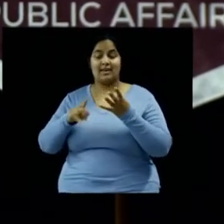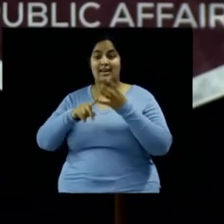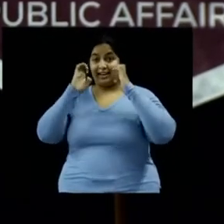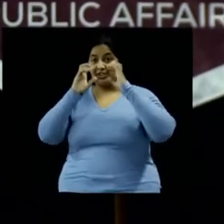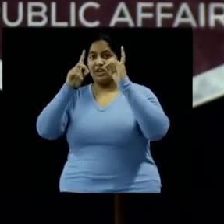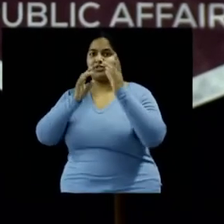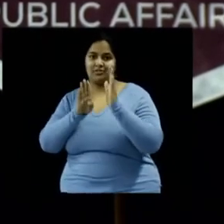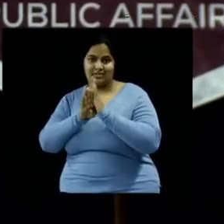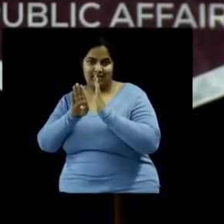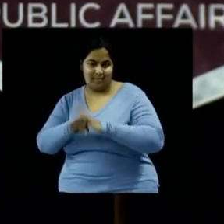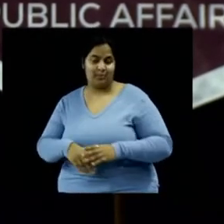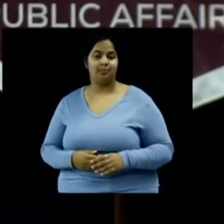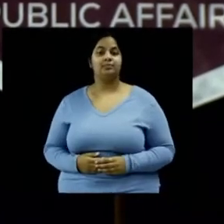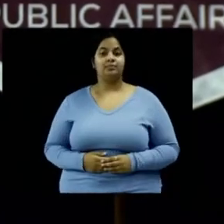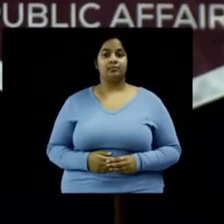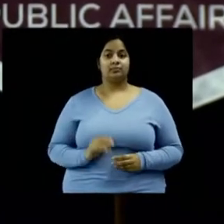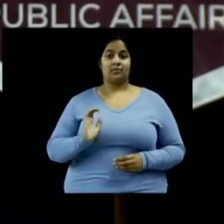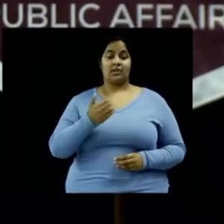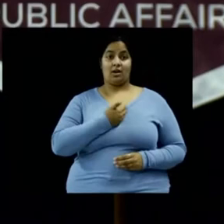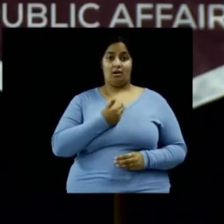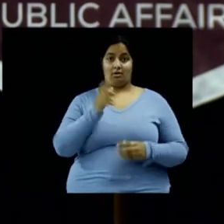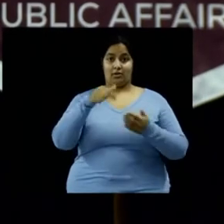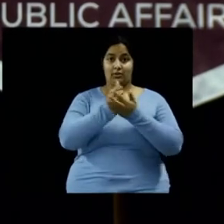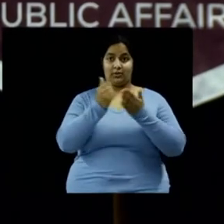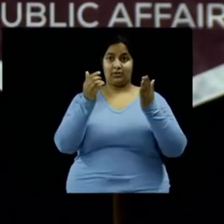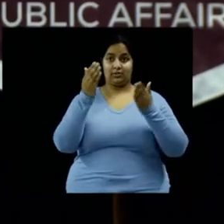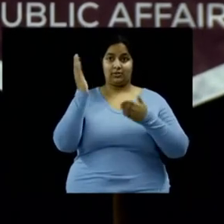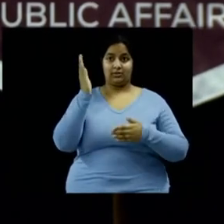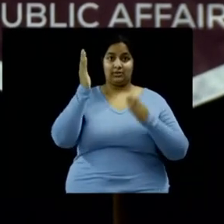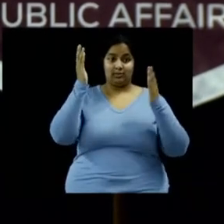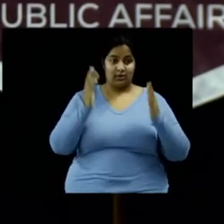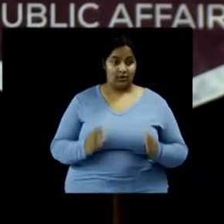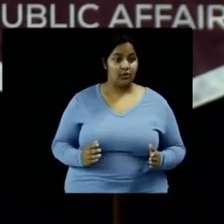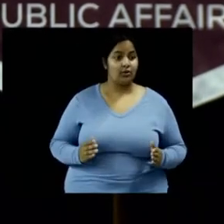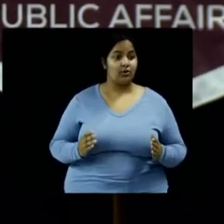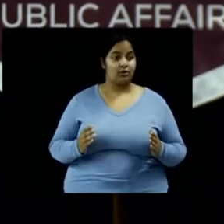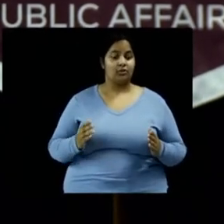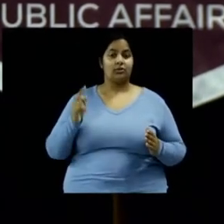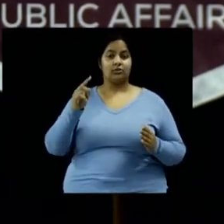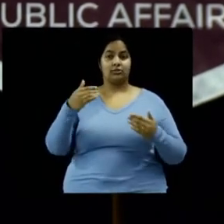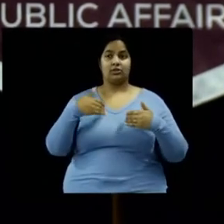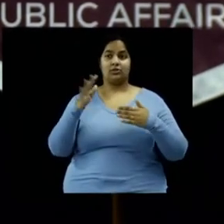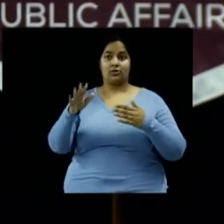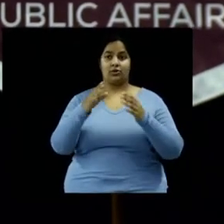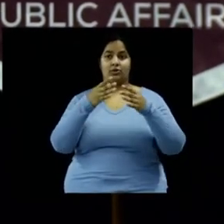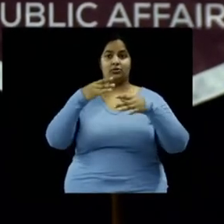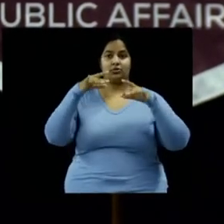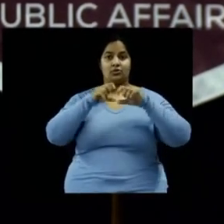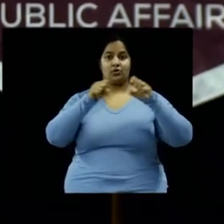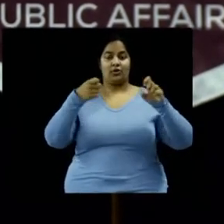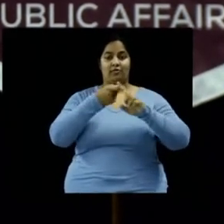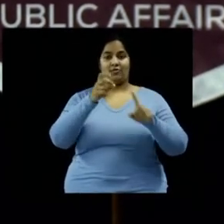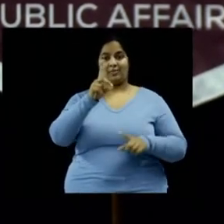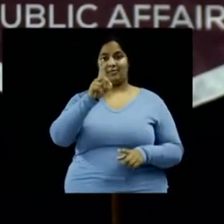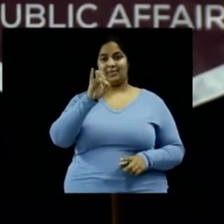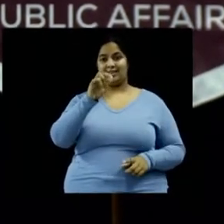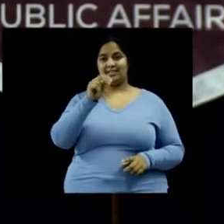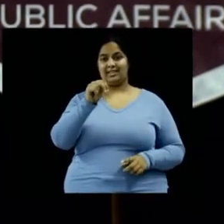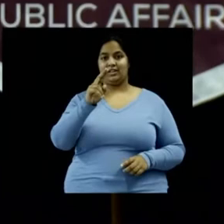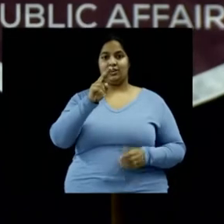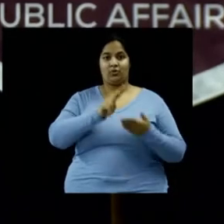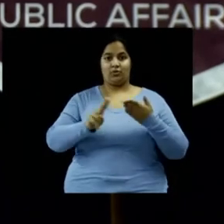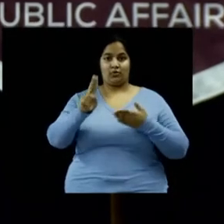educational development. Our commencement speaker holds a Bachelor's of Science degree from De La University in New